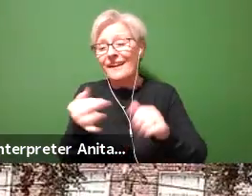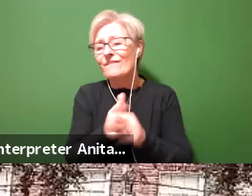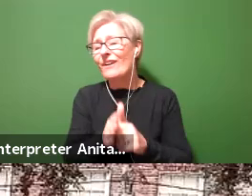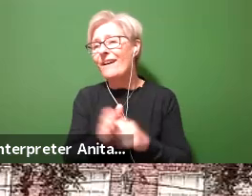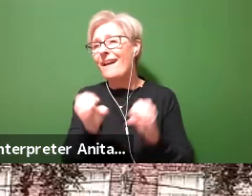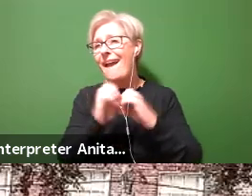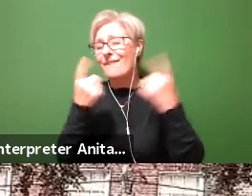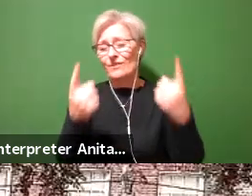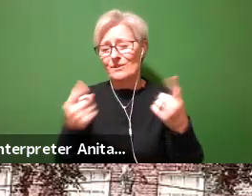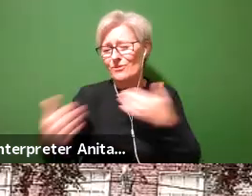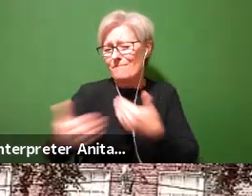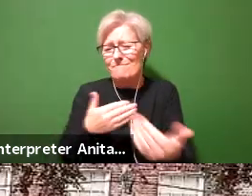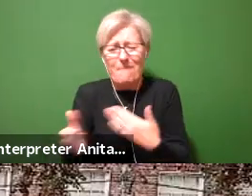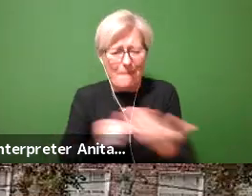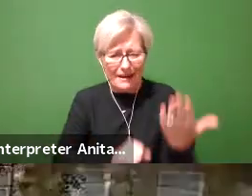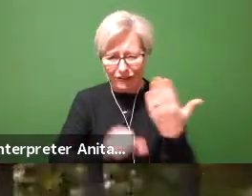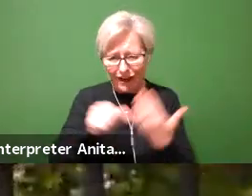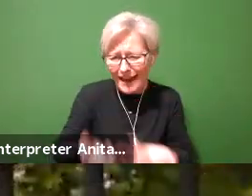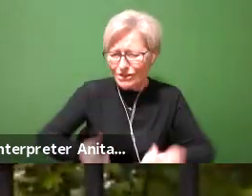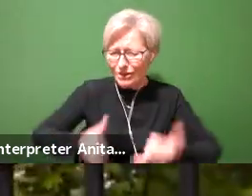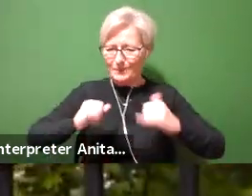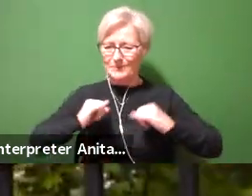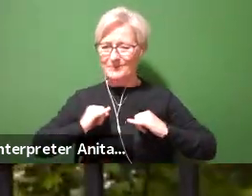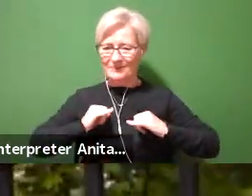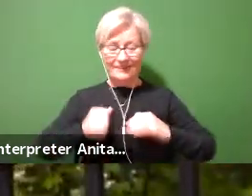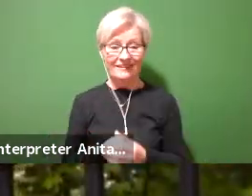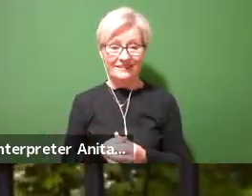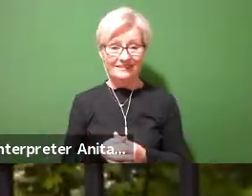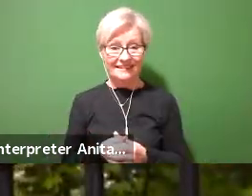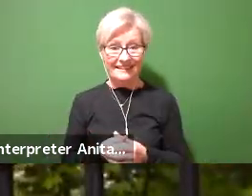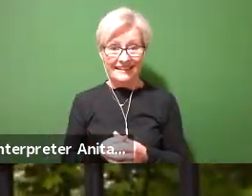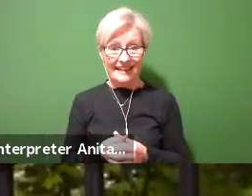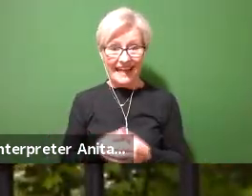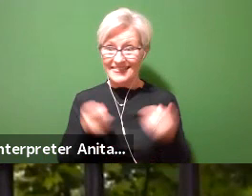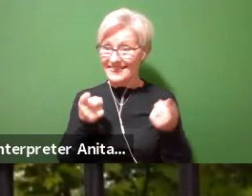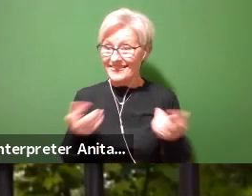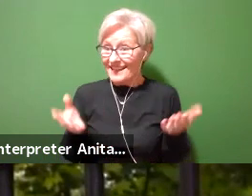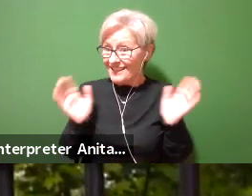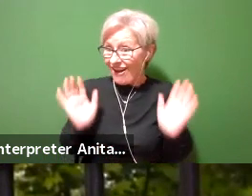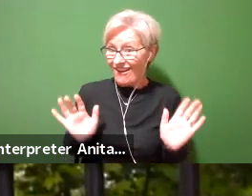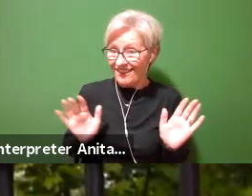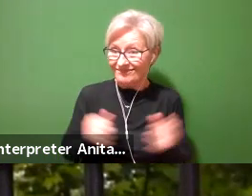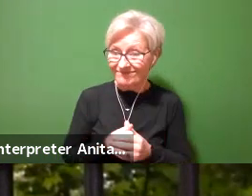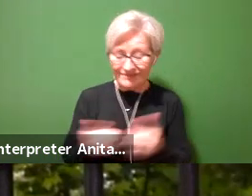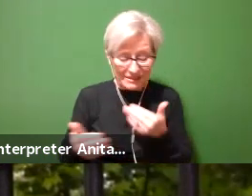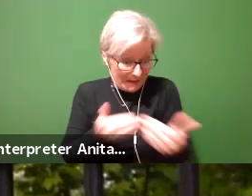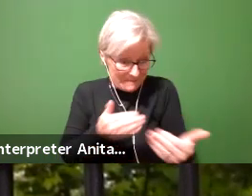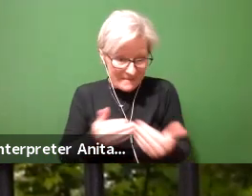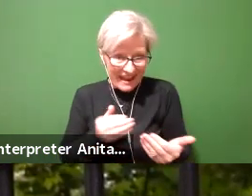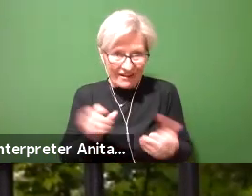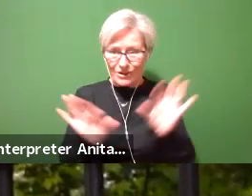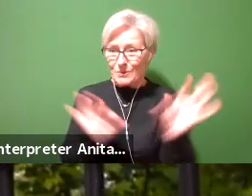age or capability. And that's all it takes sometimes. So remember, whatever you choose to do,